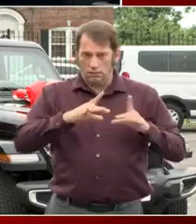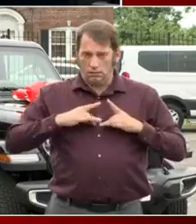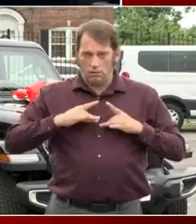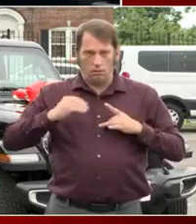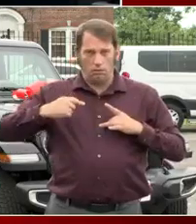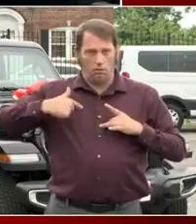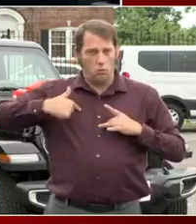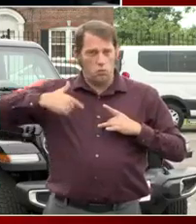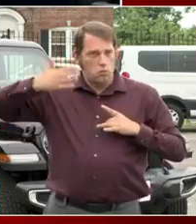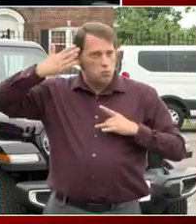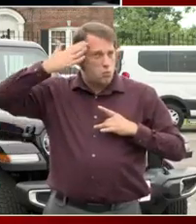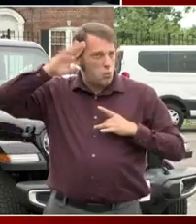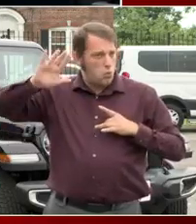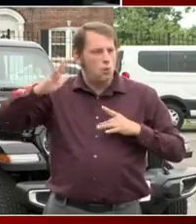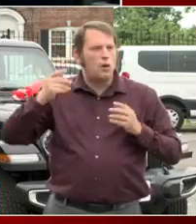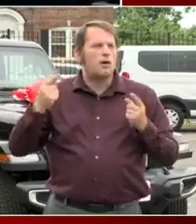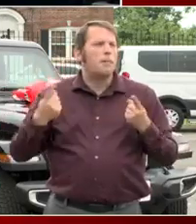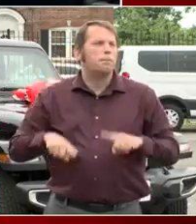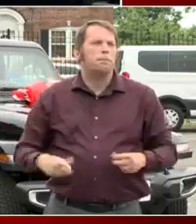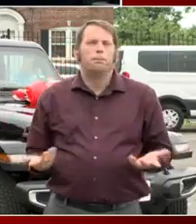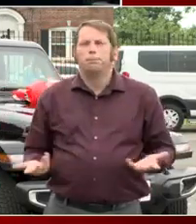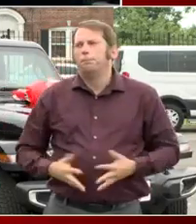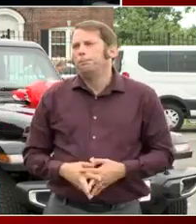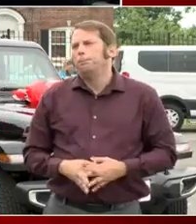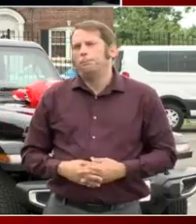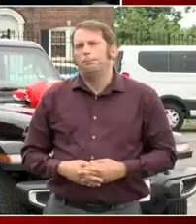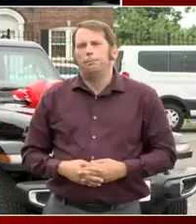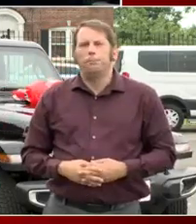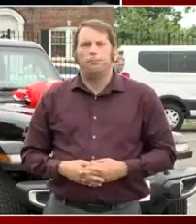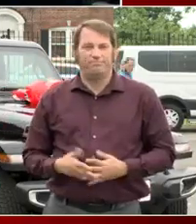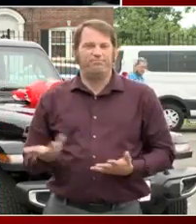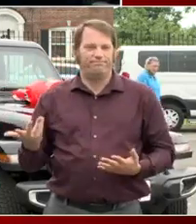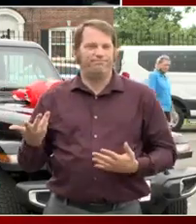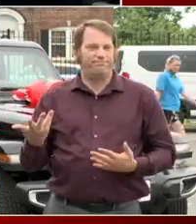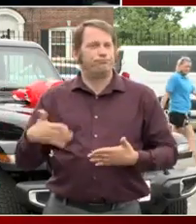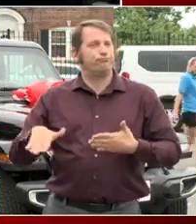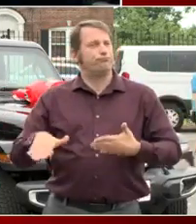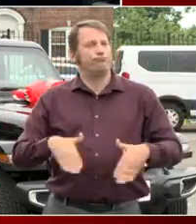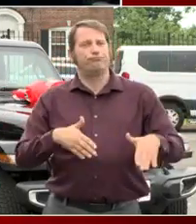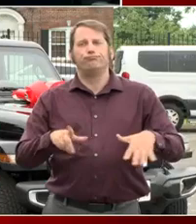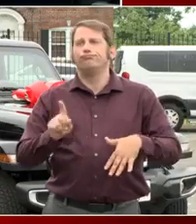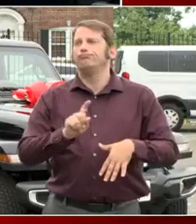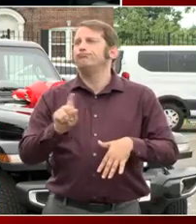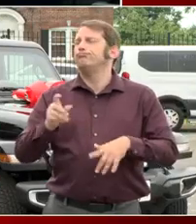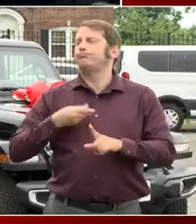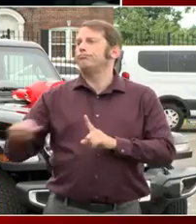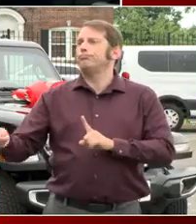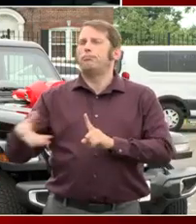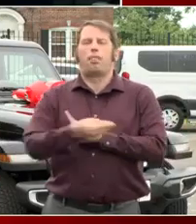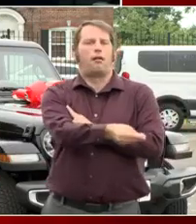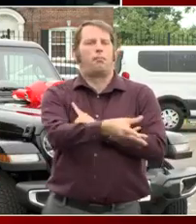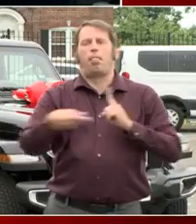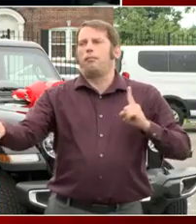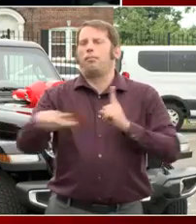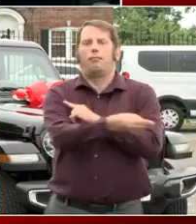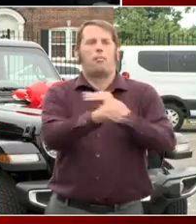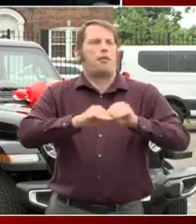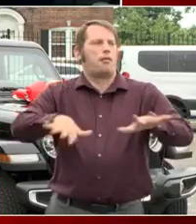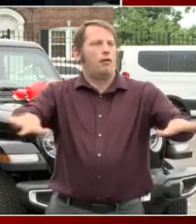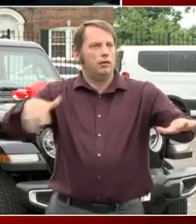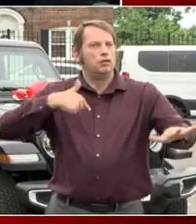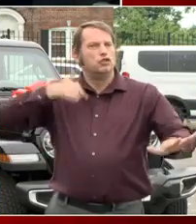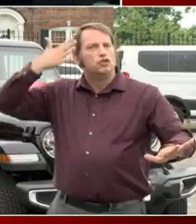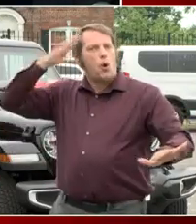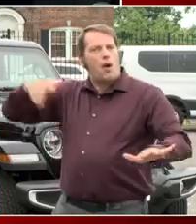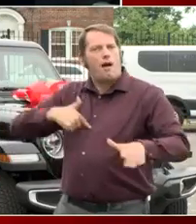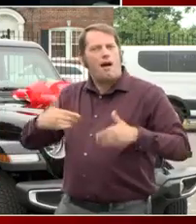symptoms, there's the possibility that you will inadvertently and innocently pass it on to someone else who